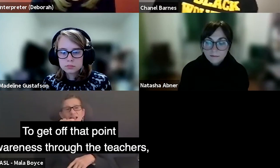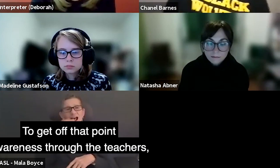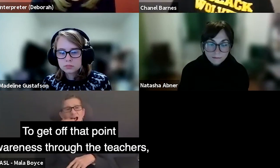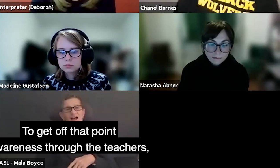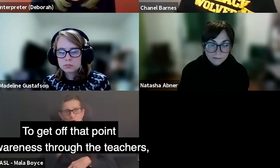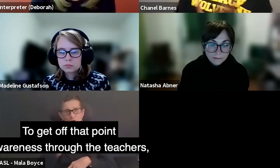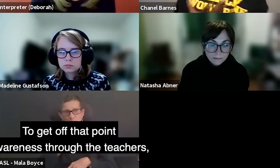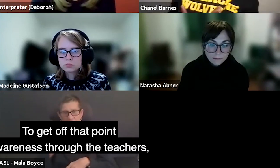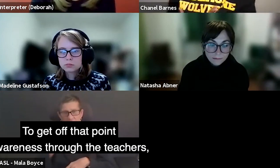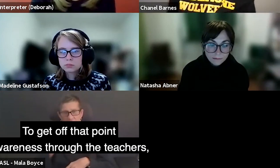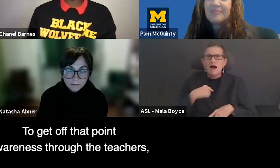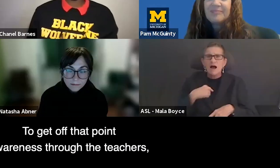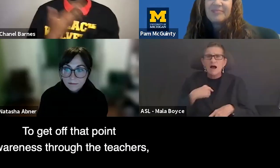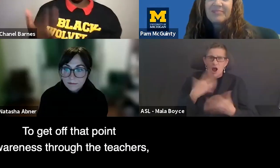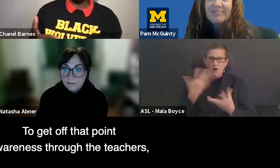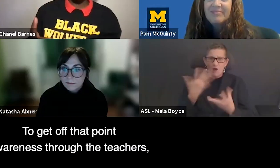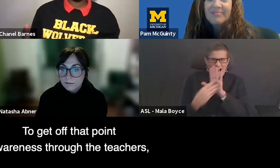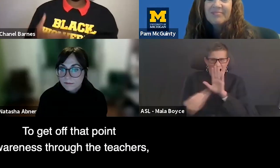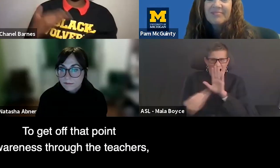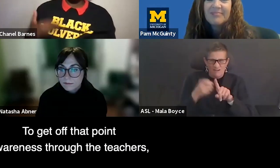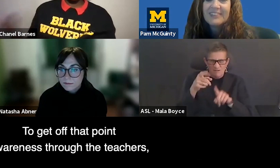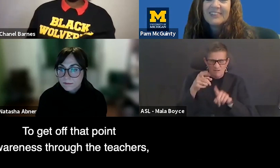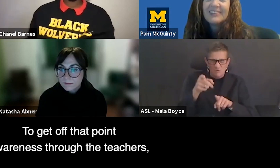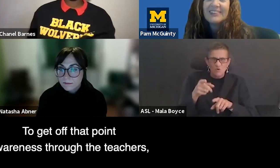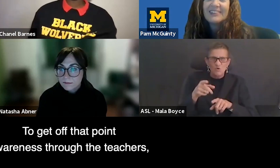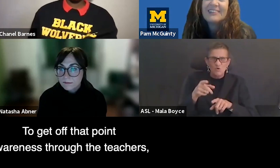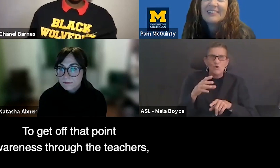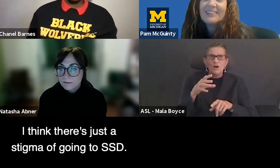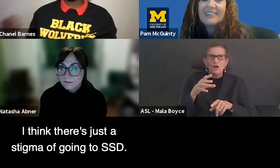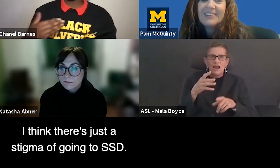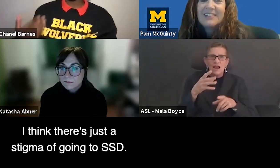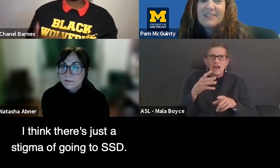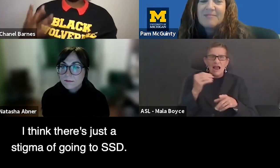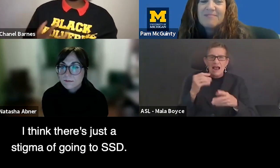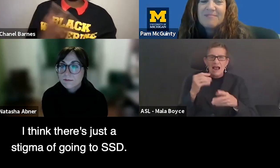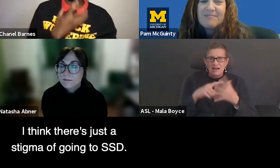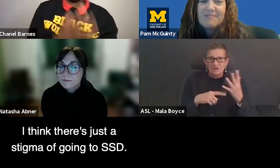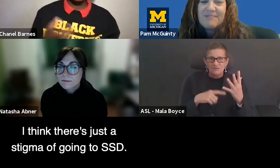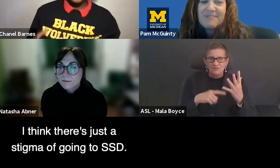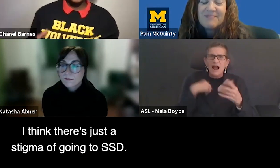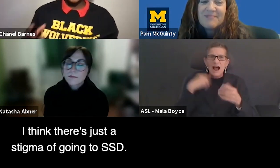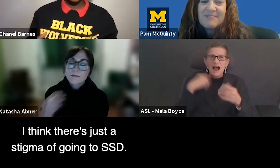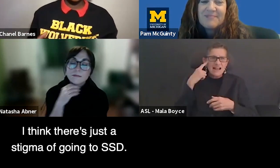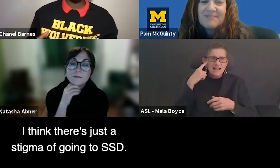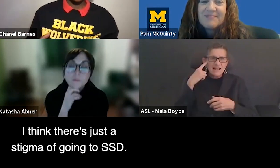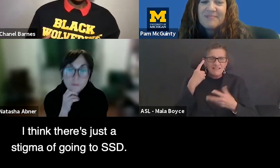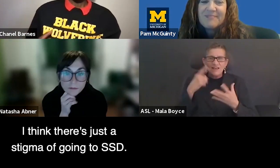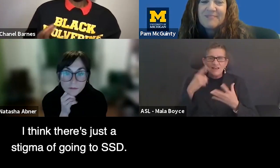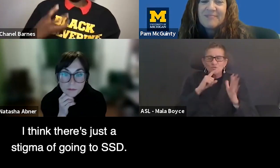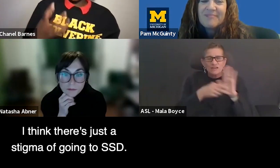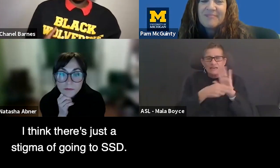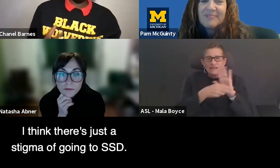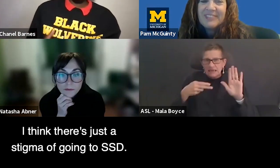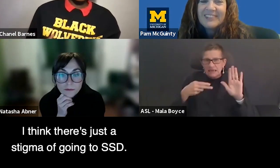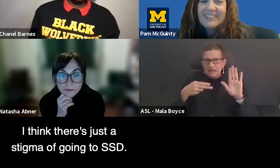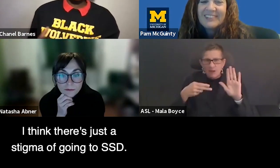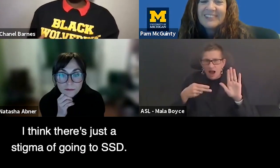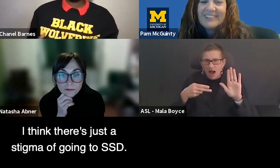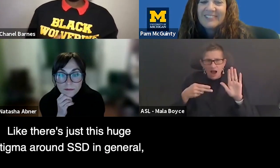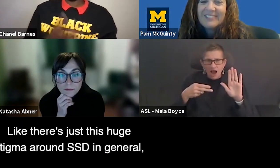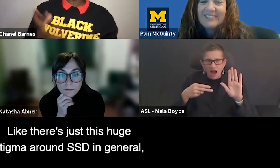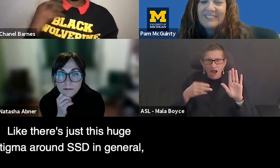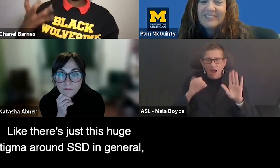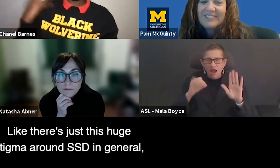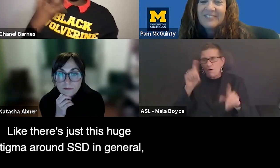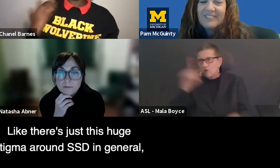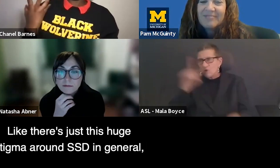Pam. To ditto off that point, awareness through the teachers. I think there's just a stigma of going to